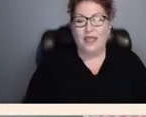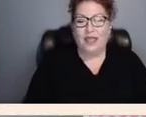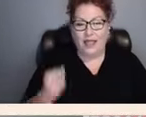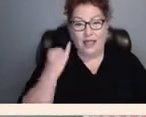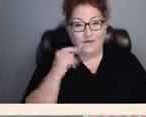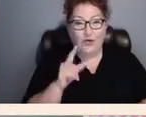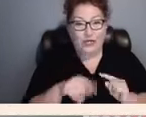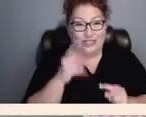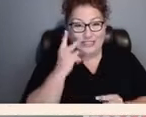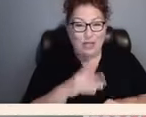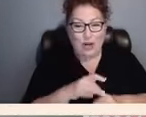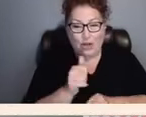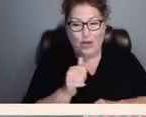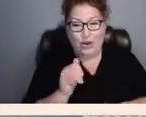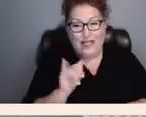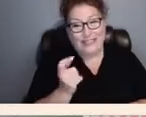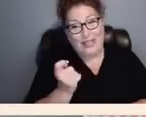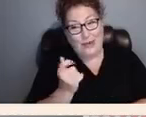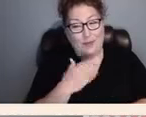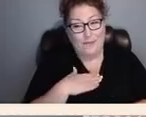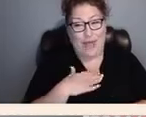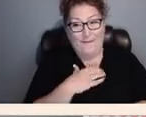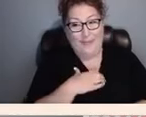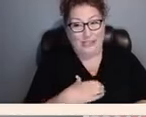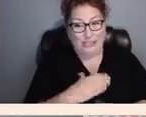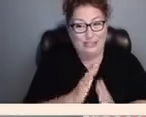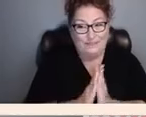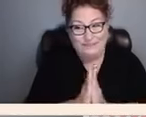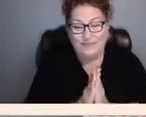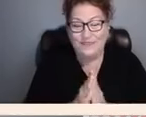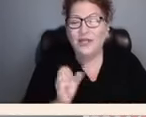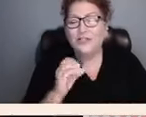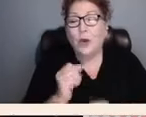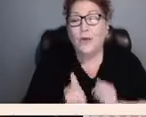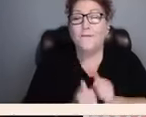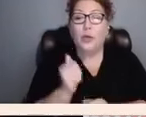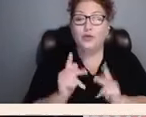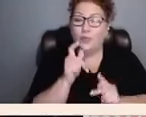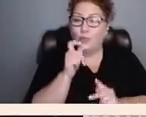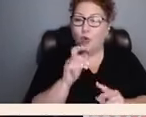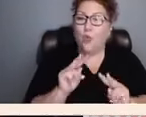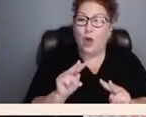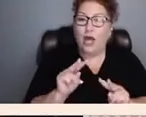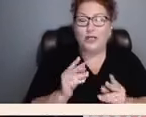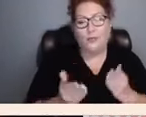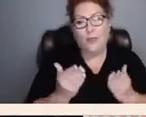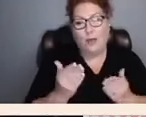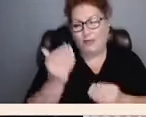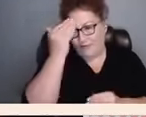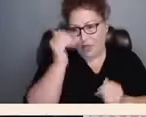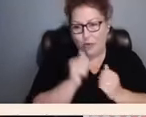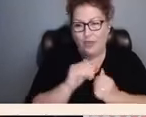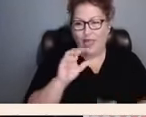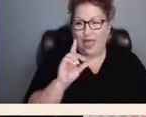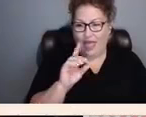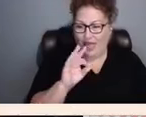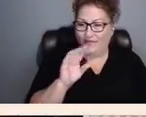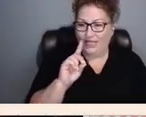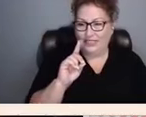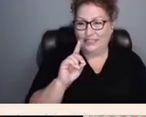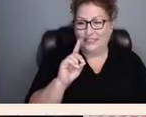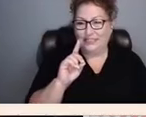bit my passion. So most people who are watching are probably familiar with the FDDC, the Florida Developmental